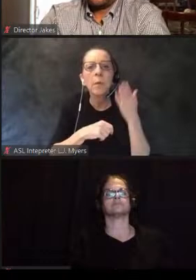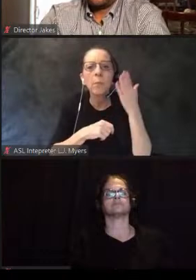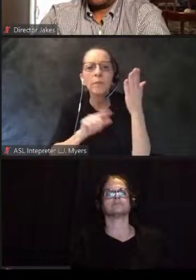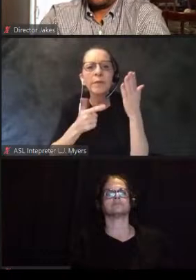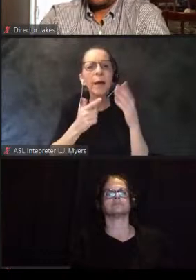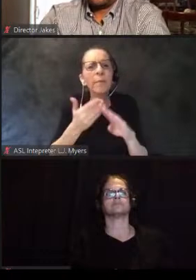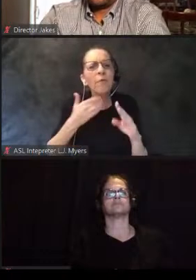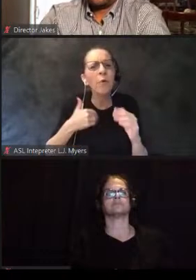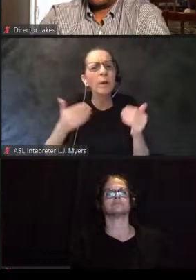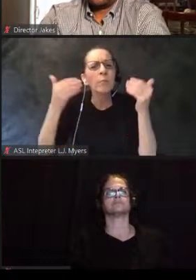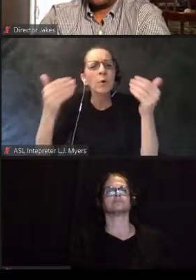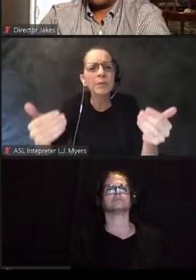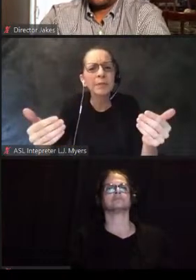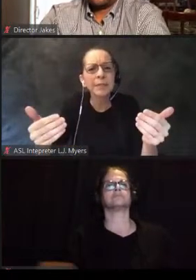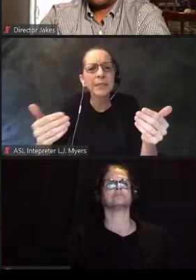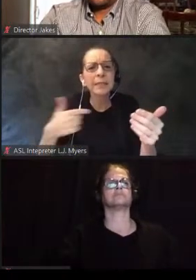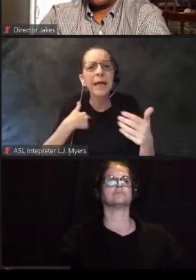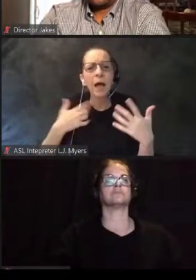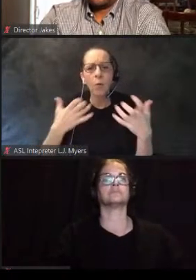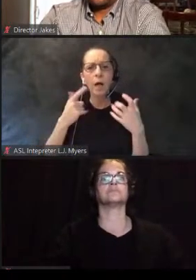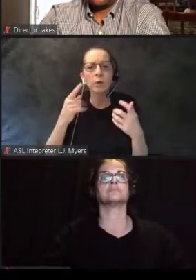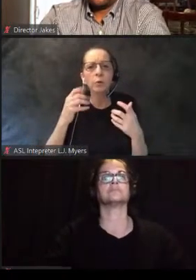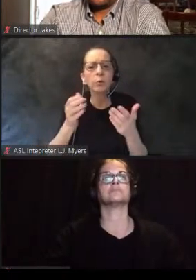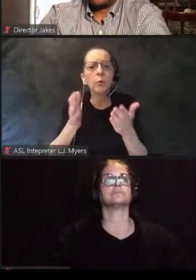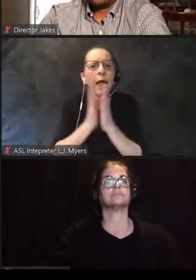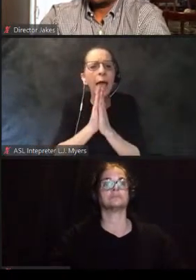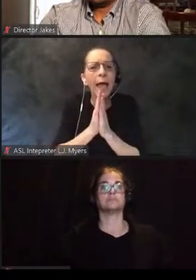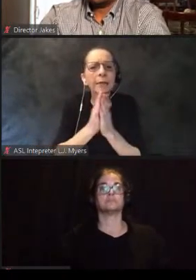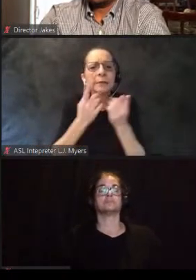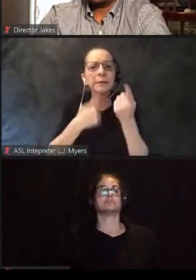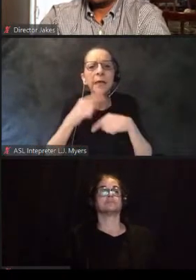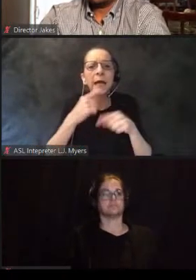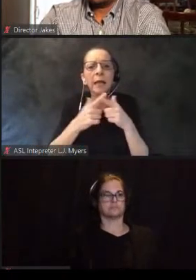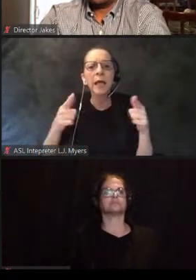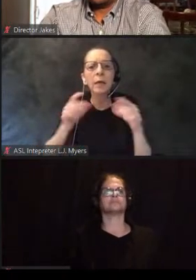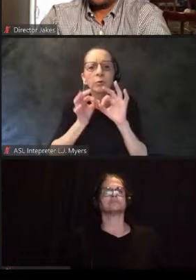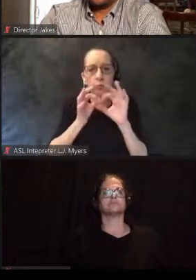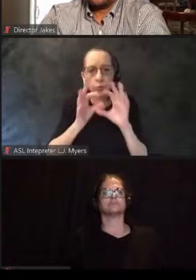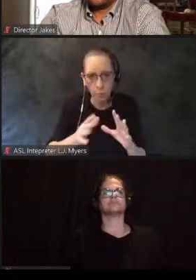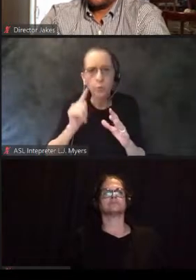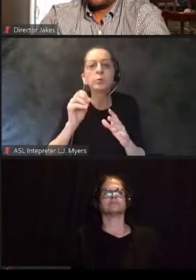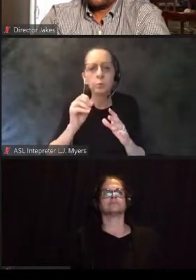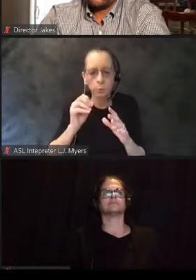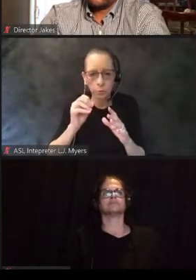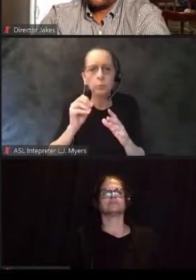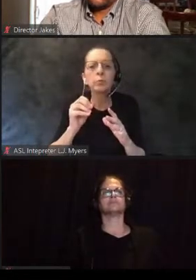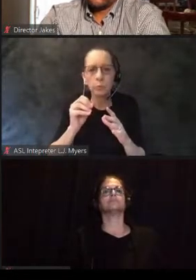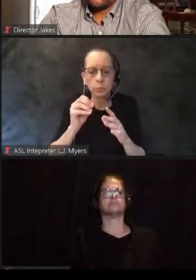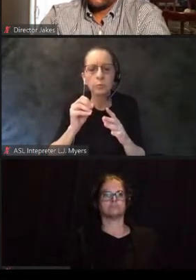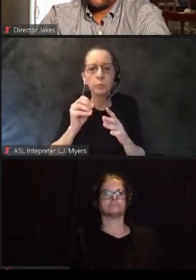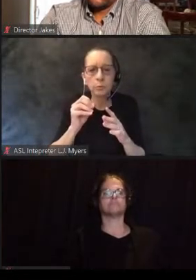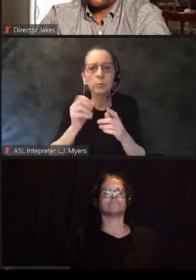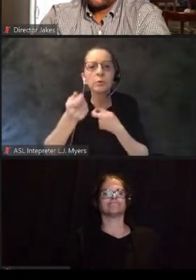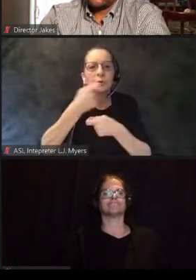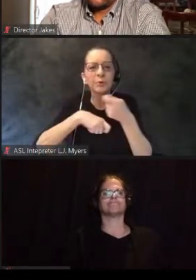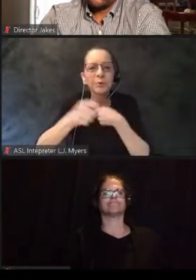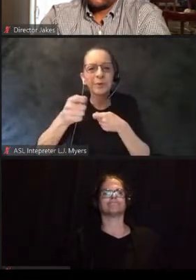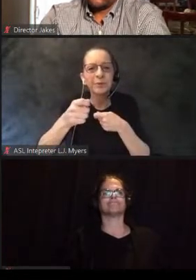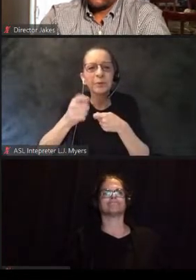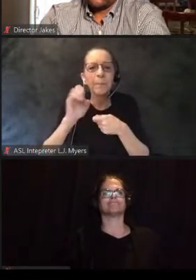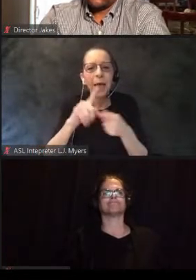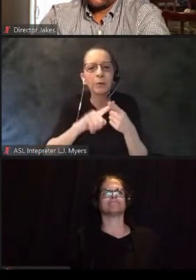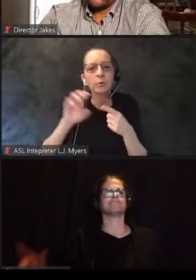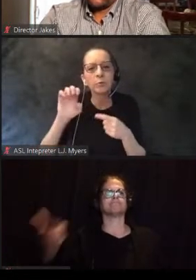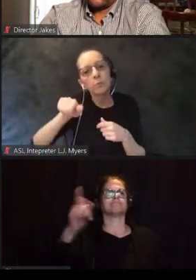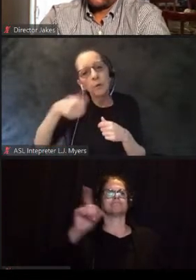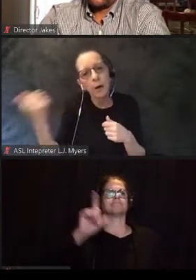before we proceed, I would like to ask the sign language interpreters to switch over back to Ellen,